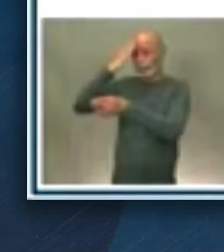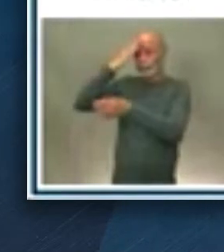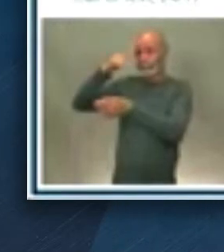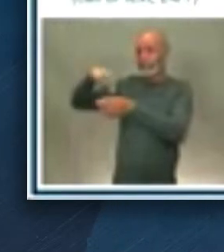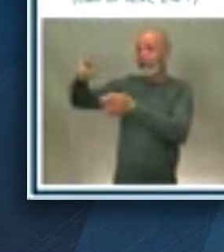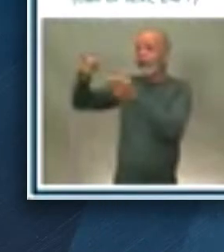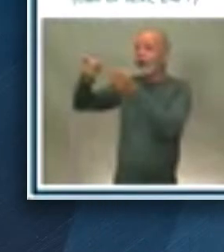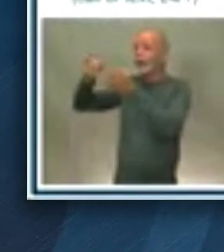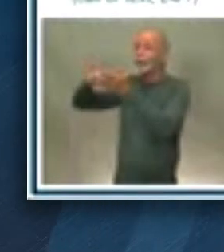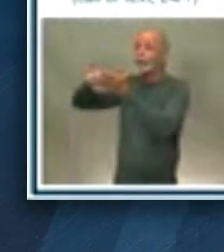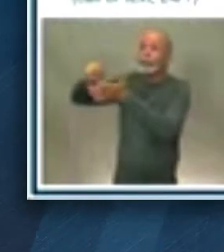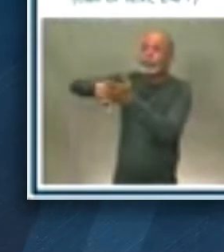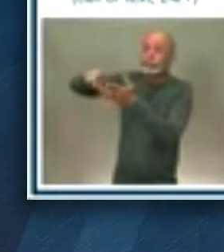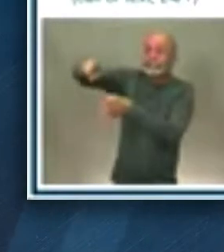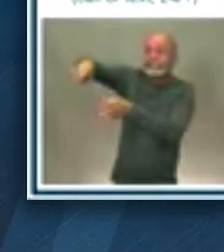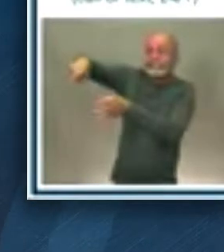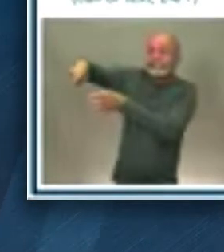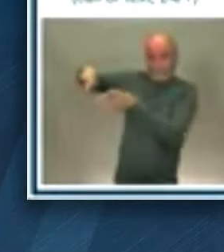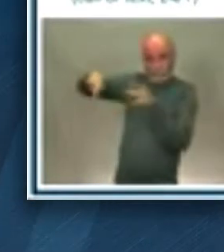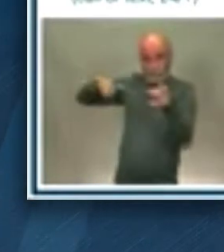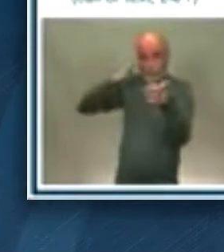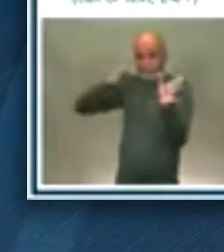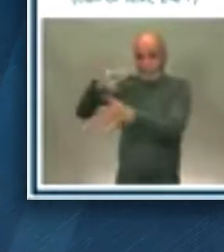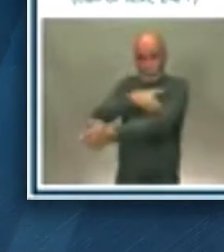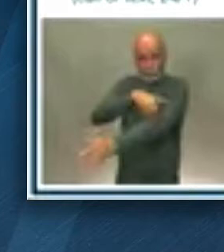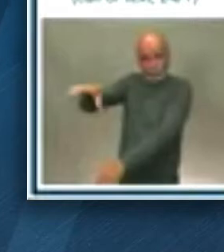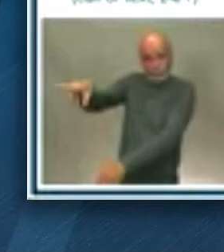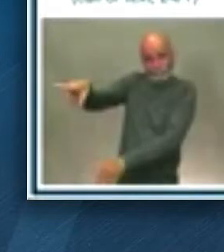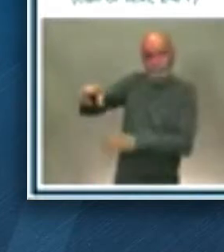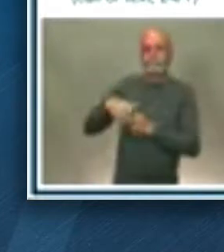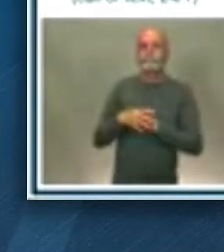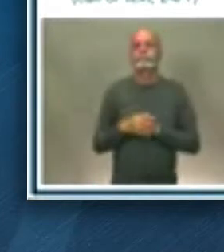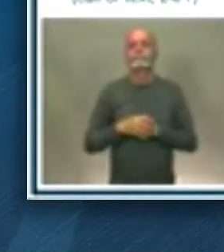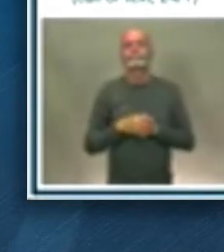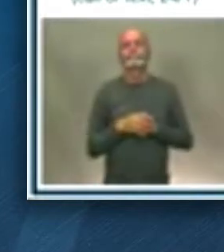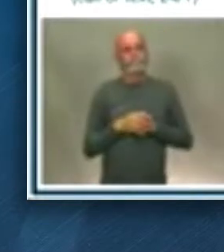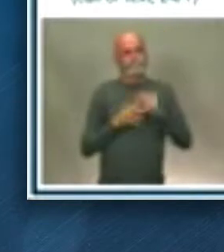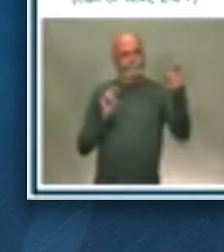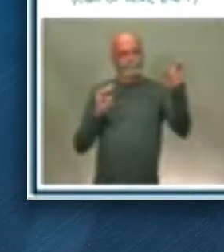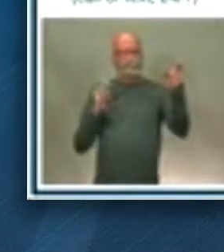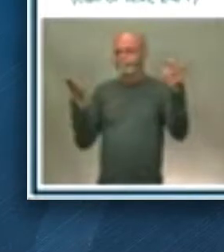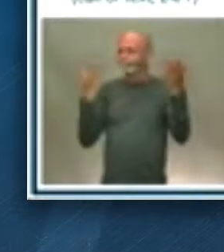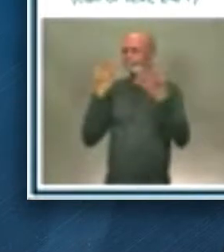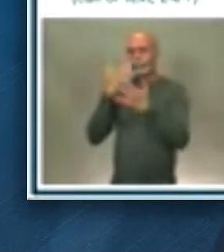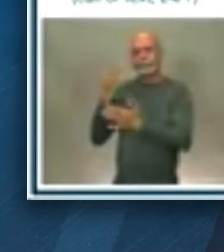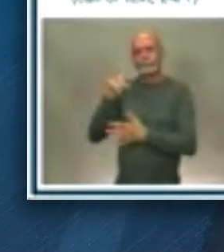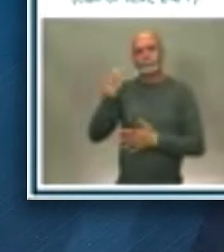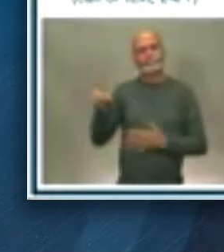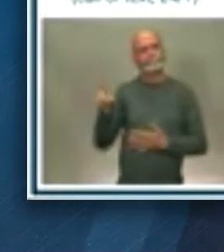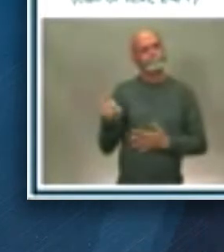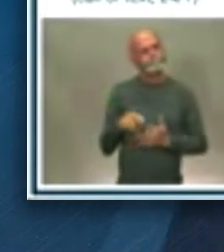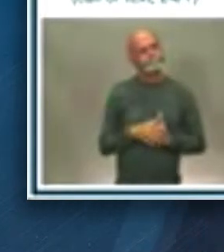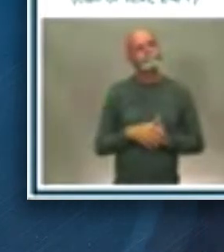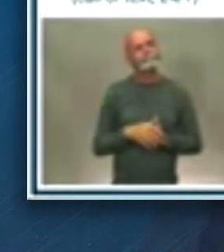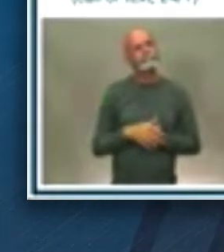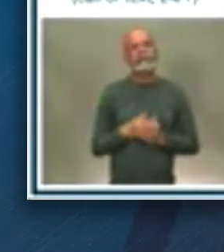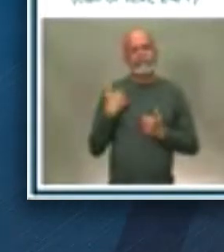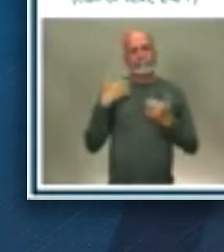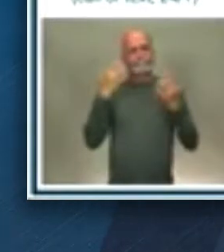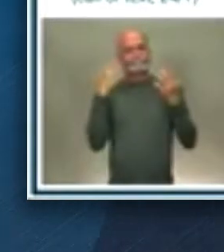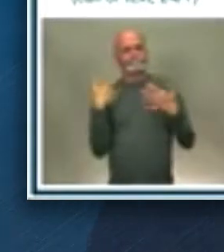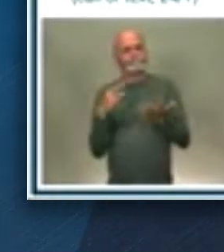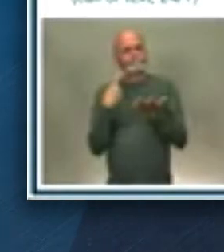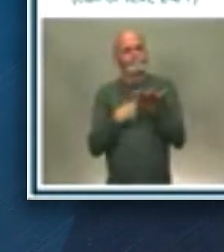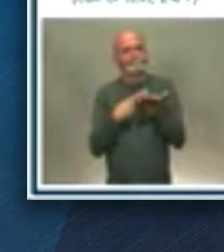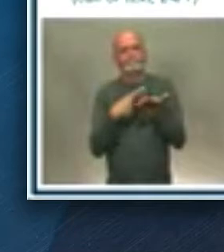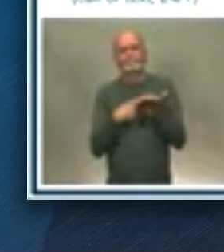and deficiencies? Hey, Bill, thanks for the question. Yes, we will. We talked about that as, you know, respecting